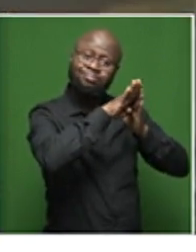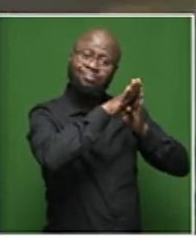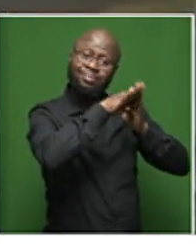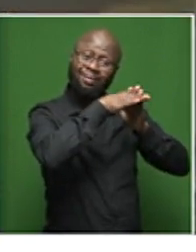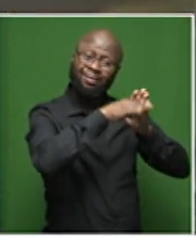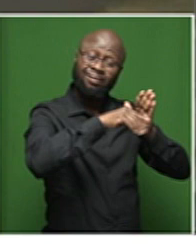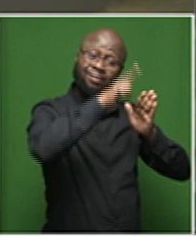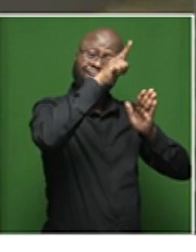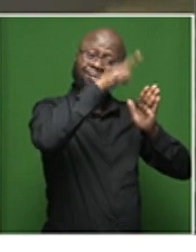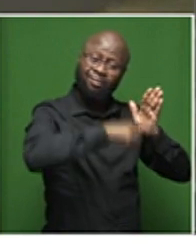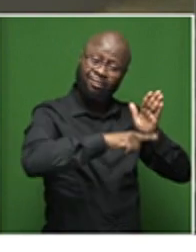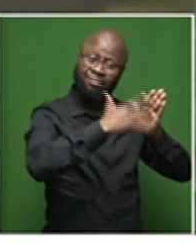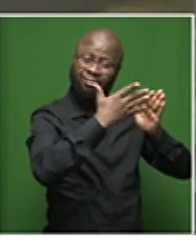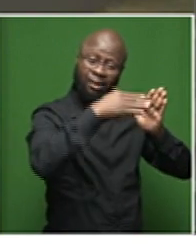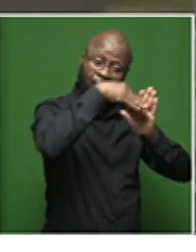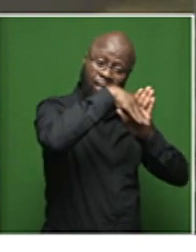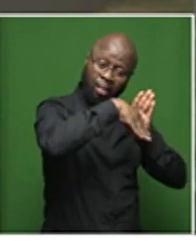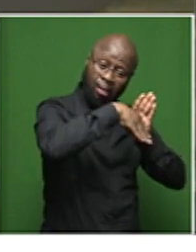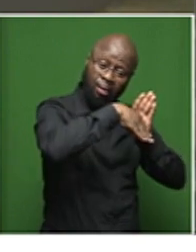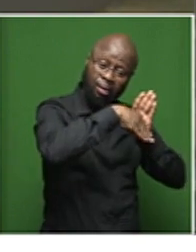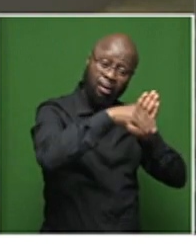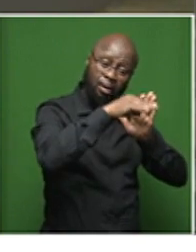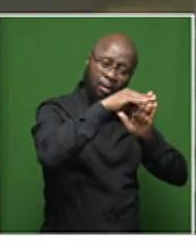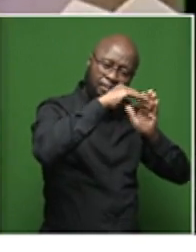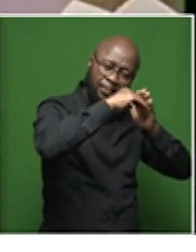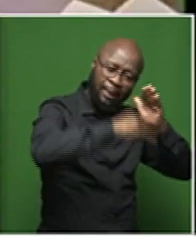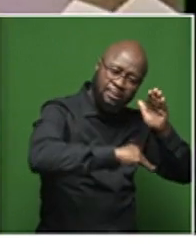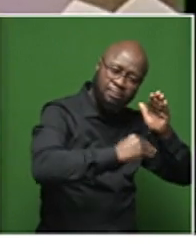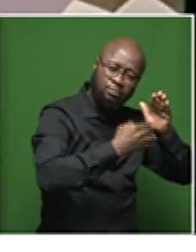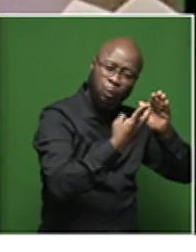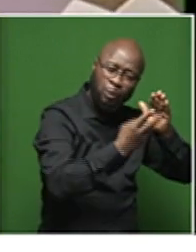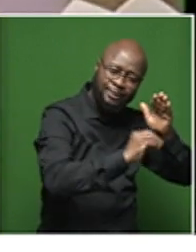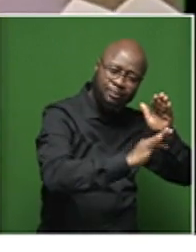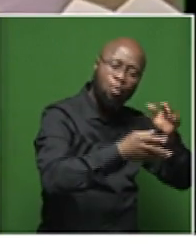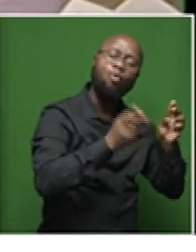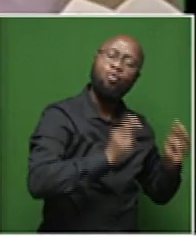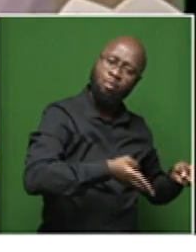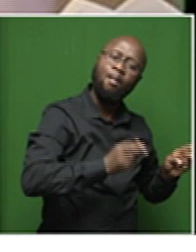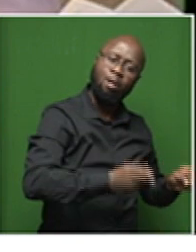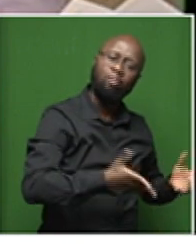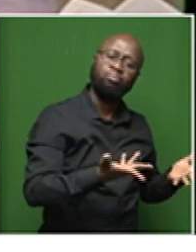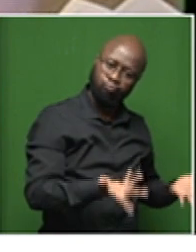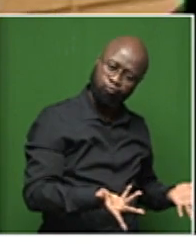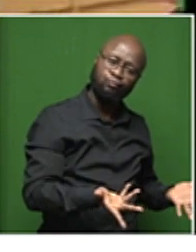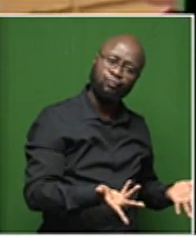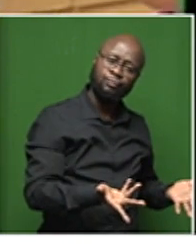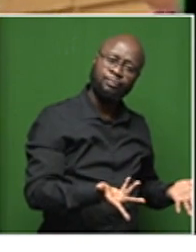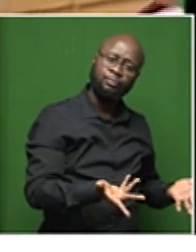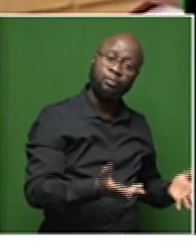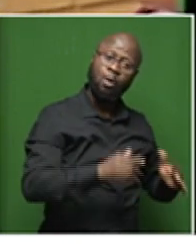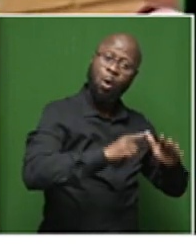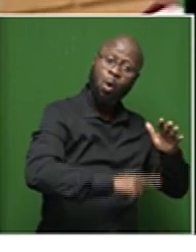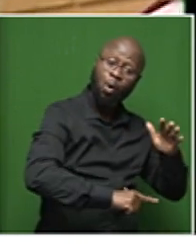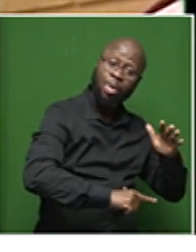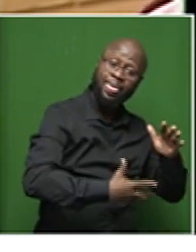upper number, if it's below 120, it's normal. The lower number, which is diastolic, if it's below 80, it's normal.